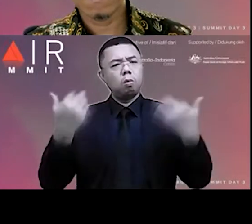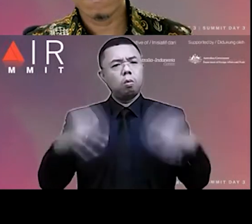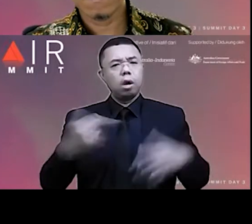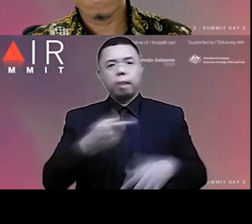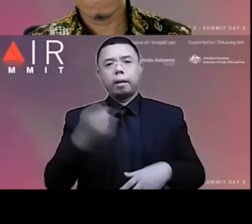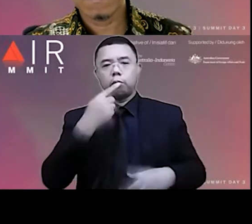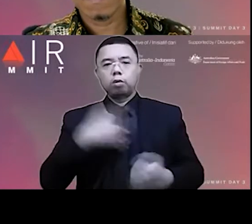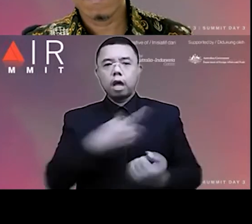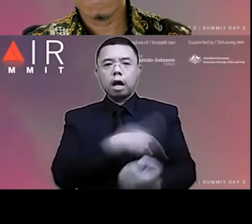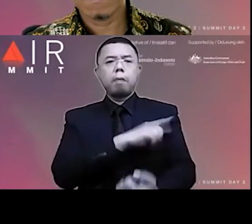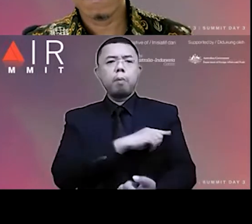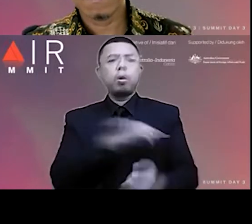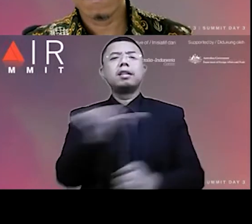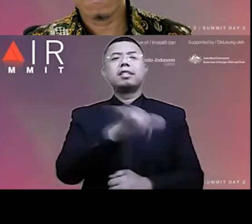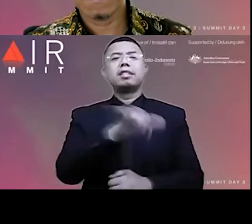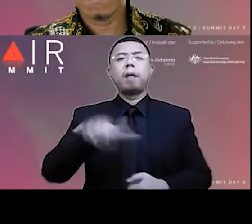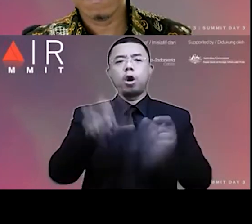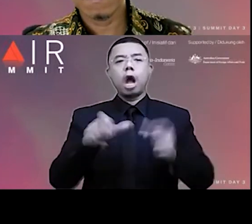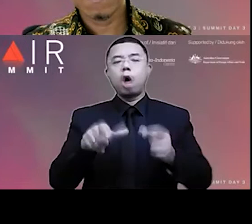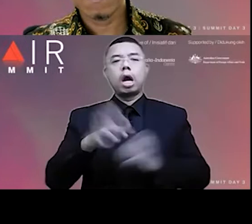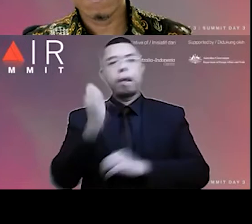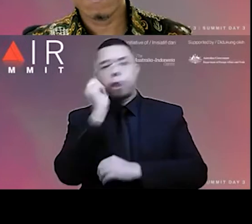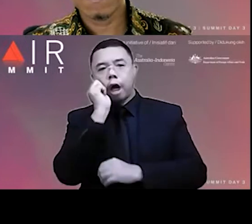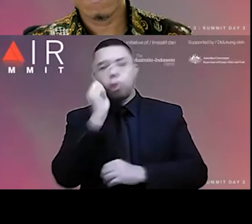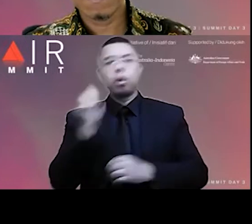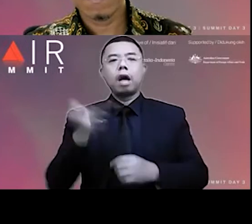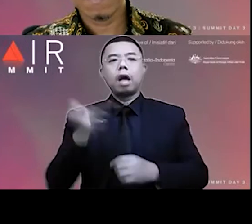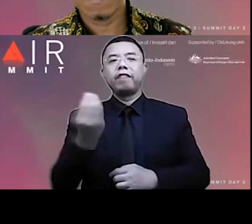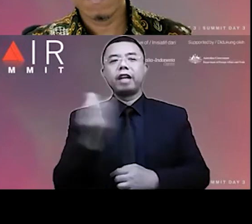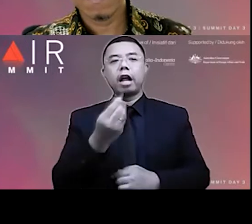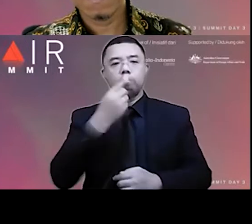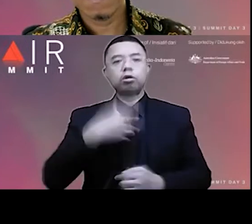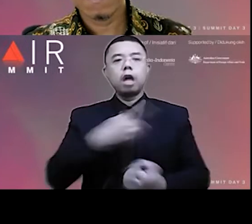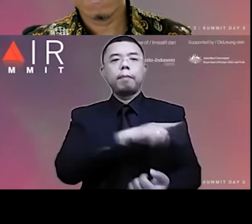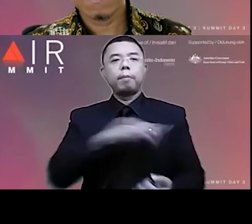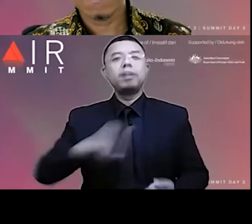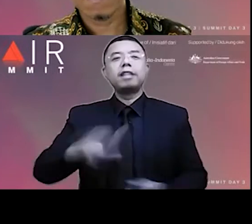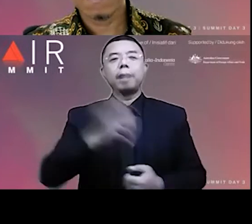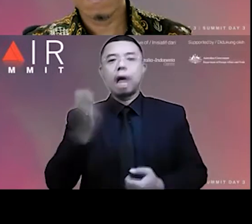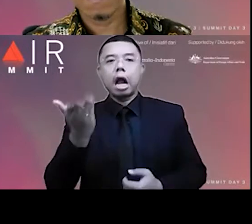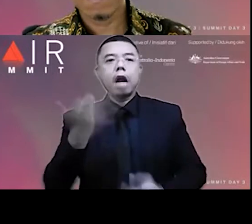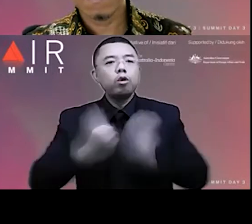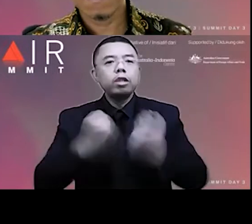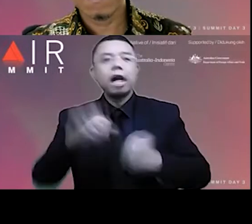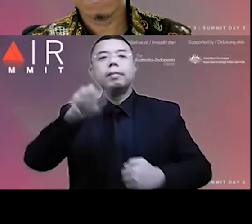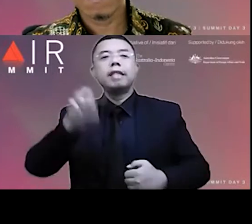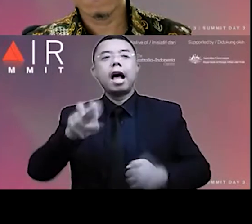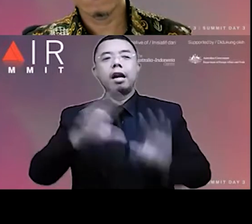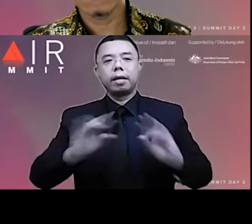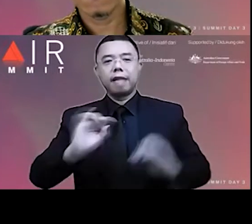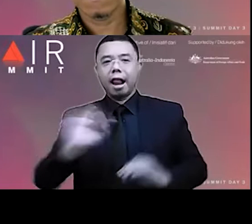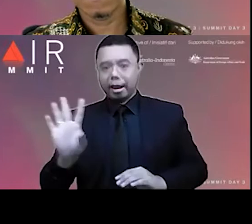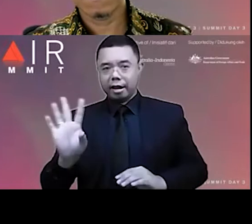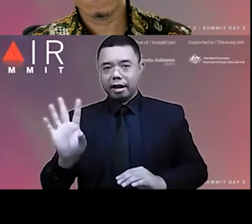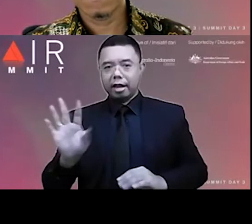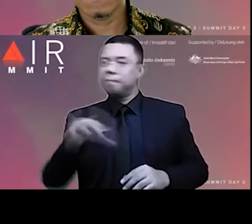job has similar skill set as you, and you try to look for something that's also similar in nature. So a lot of